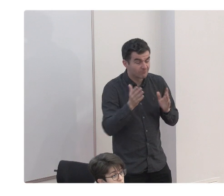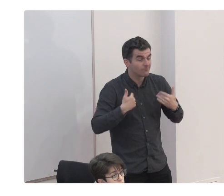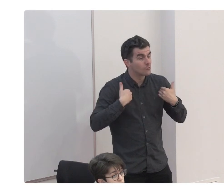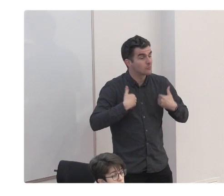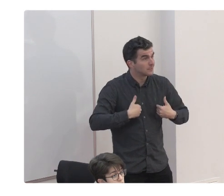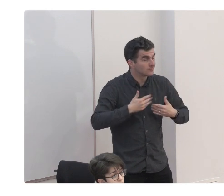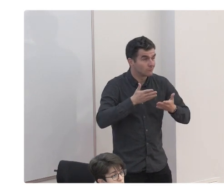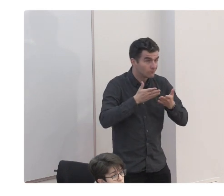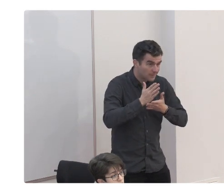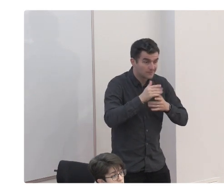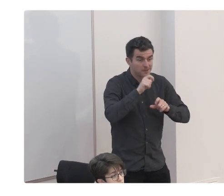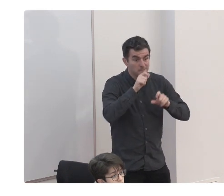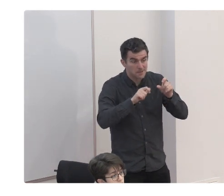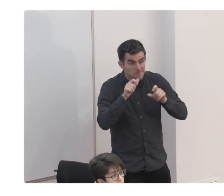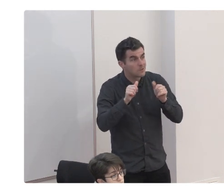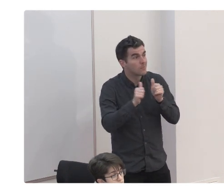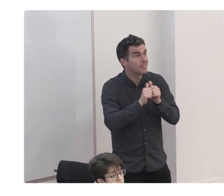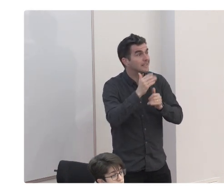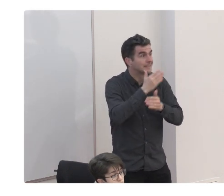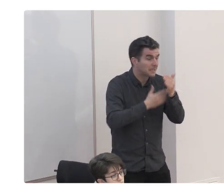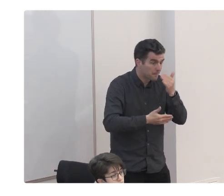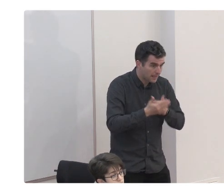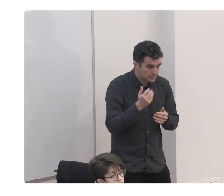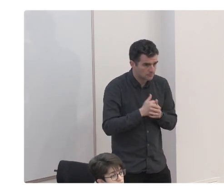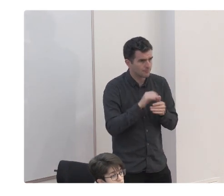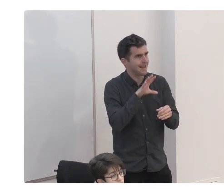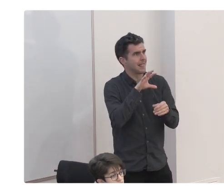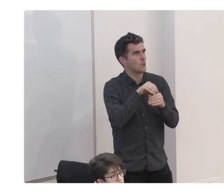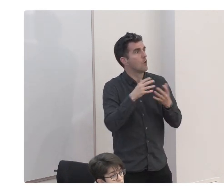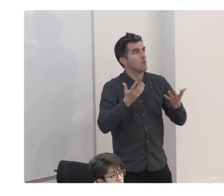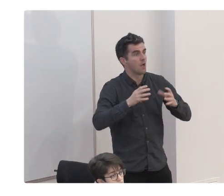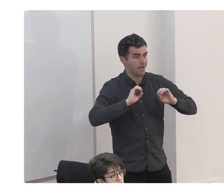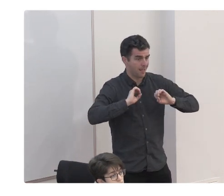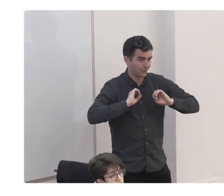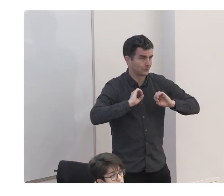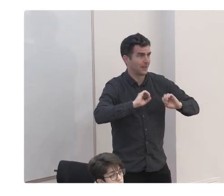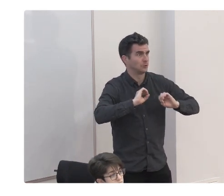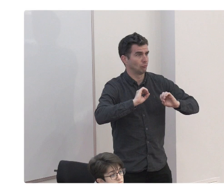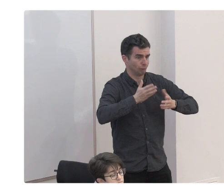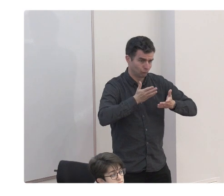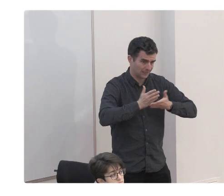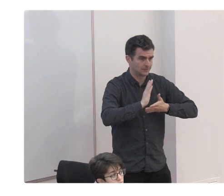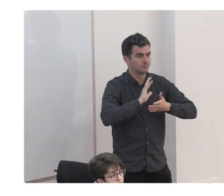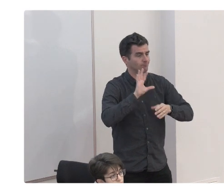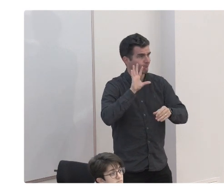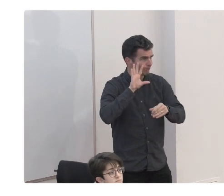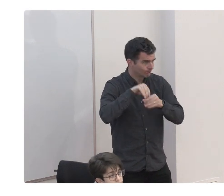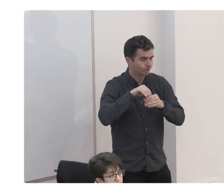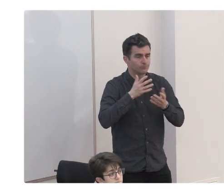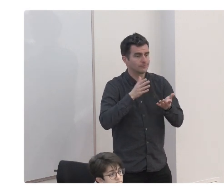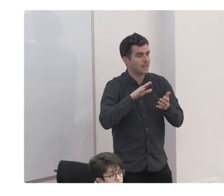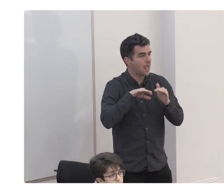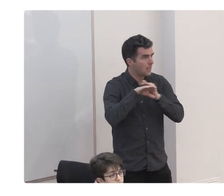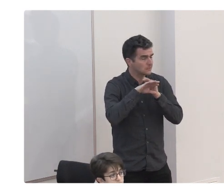to a healthy environment, access to sport, and all human rights of us are there.